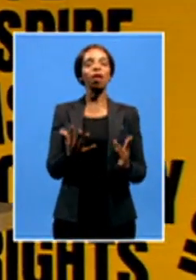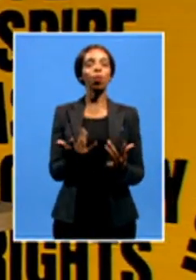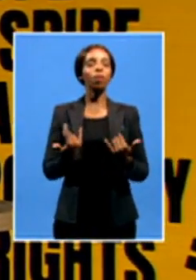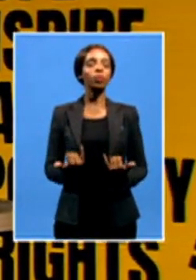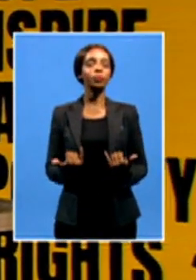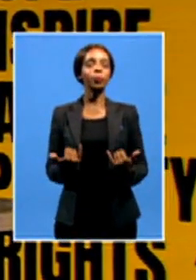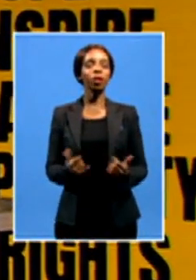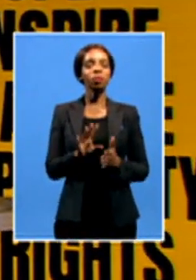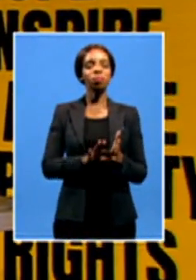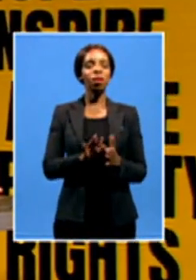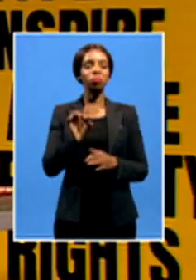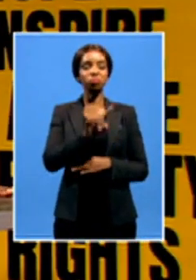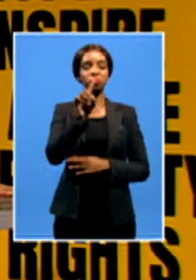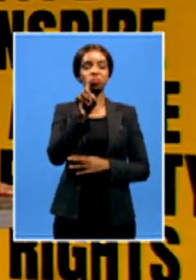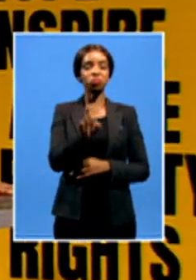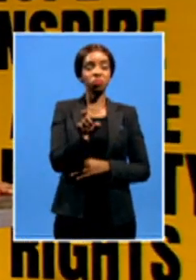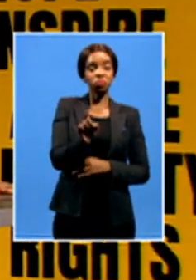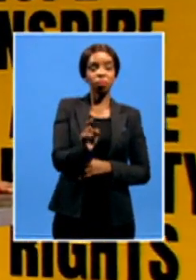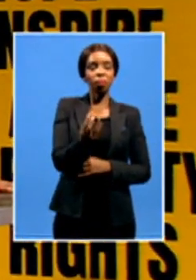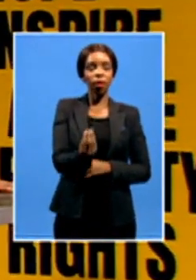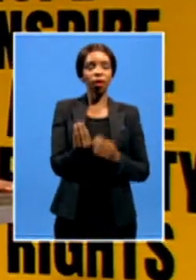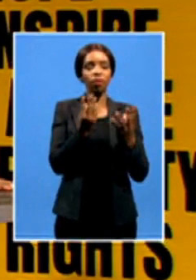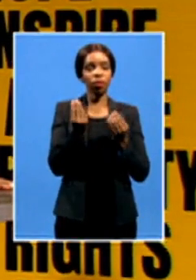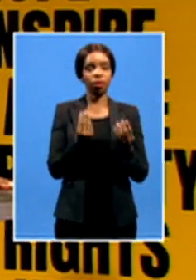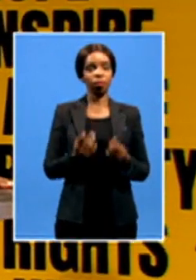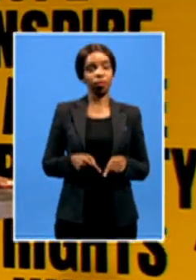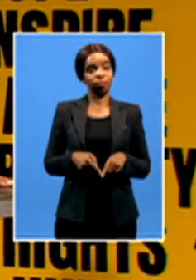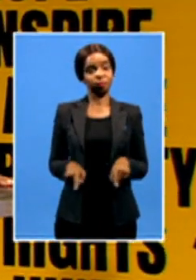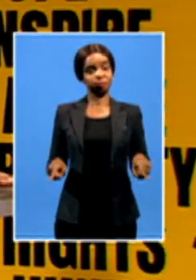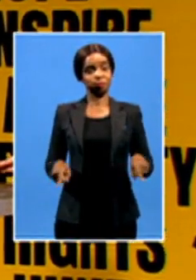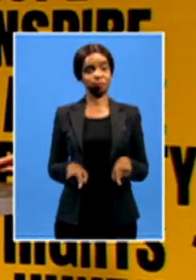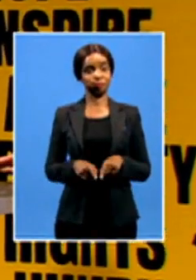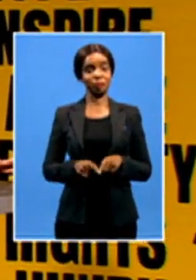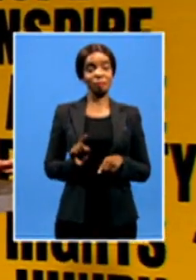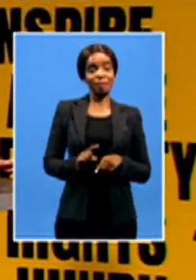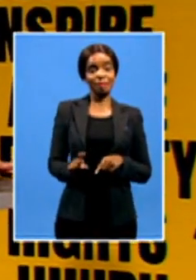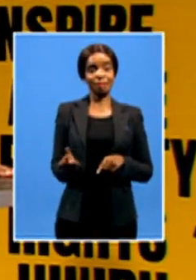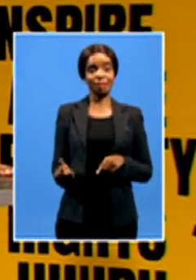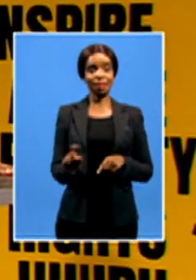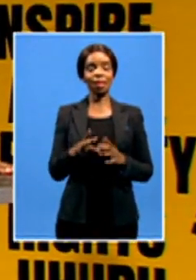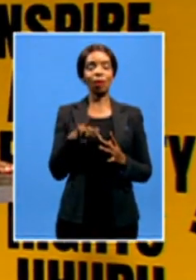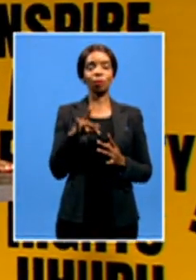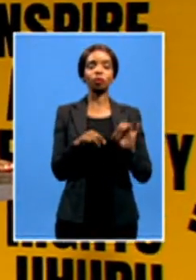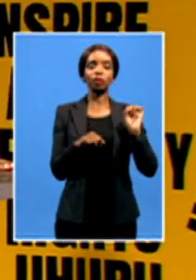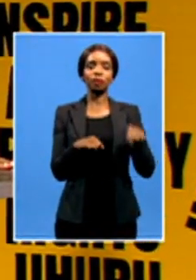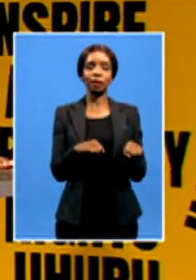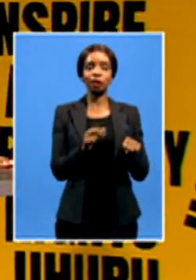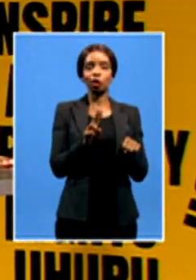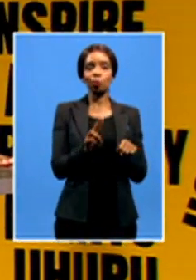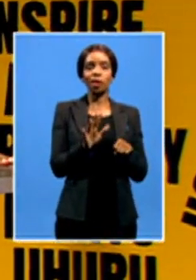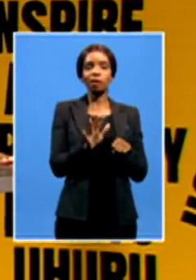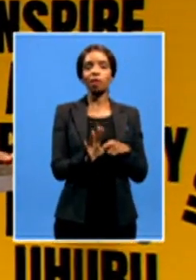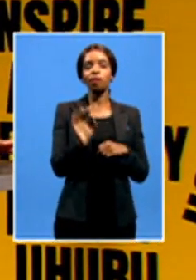for today's poll, and there the numbers are. Those are the options. Yes is 25%,